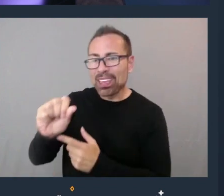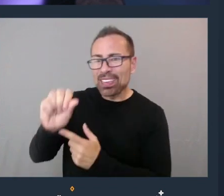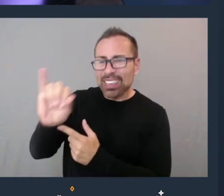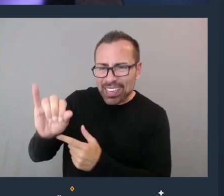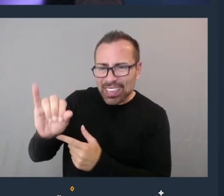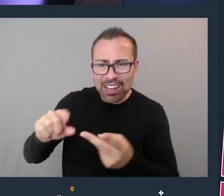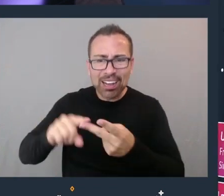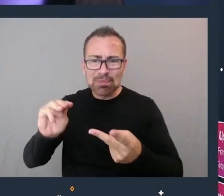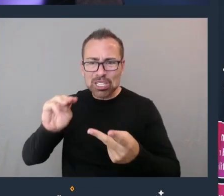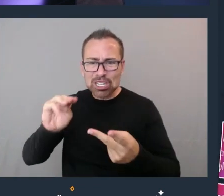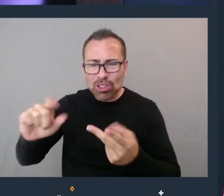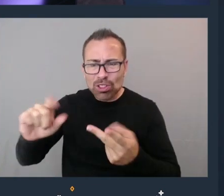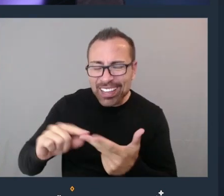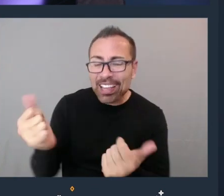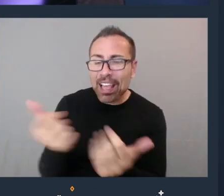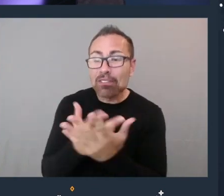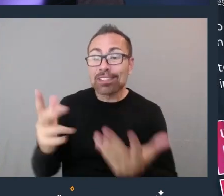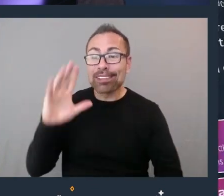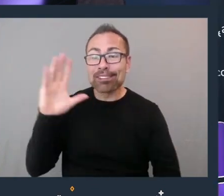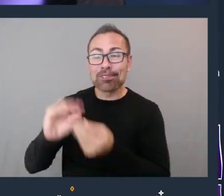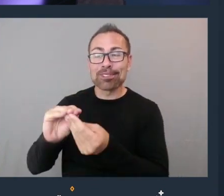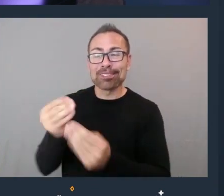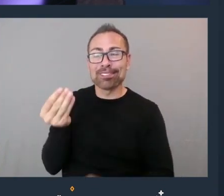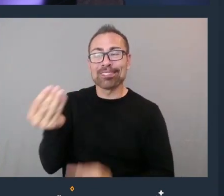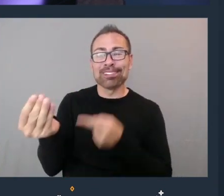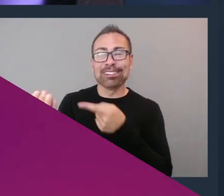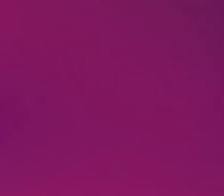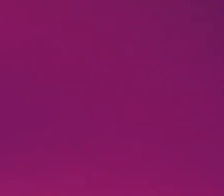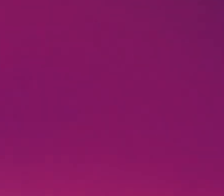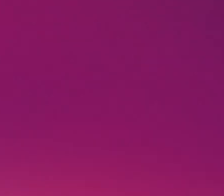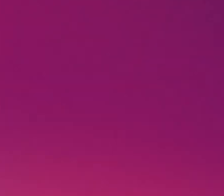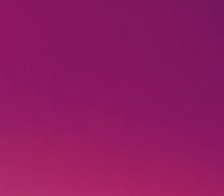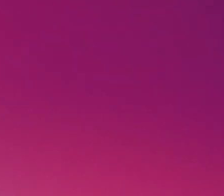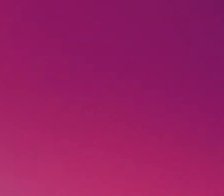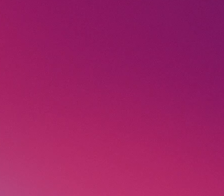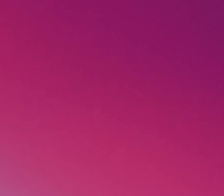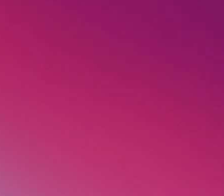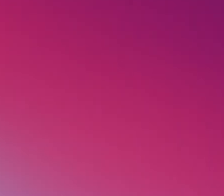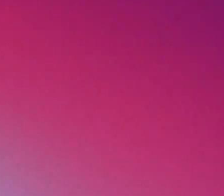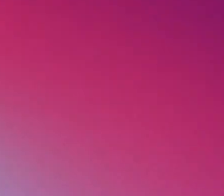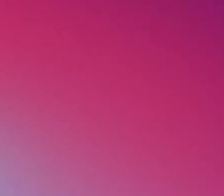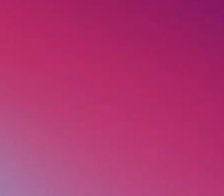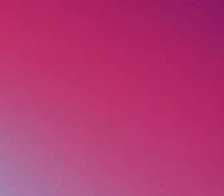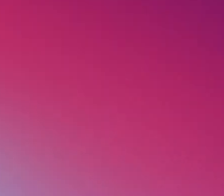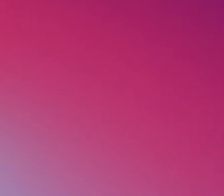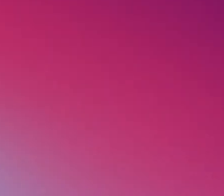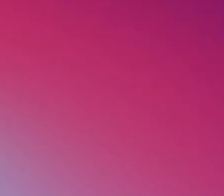So thank you for your time. I hope you get a lot of value out of today's session.